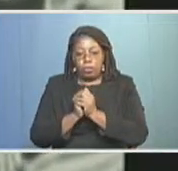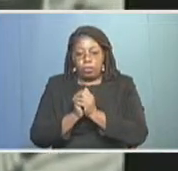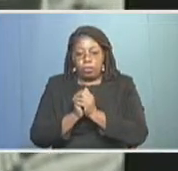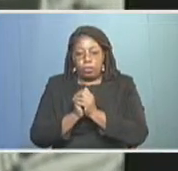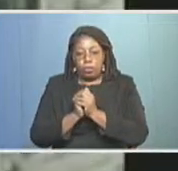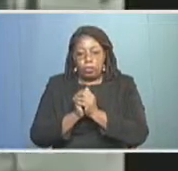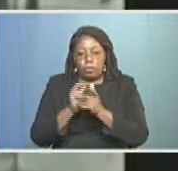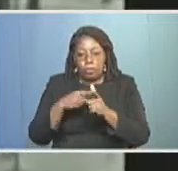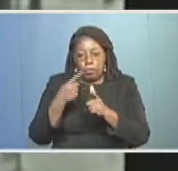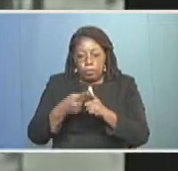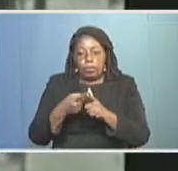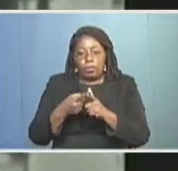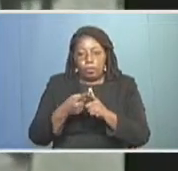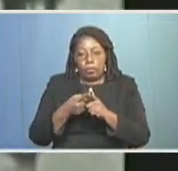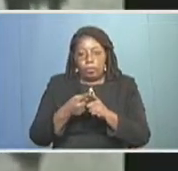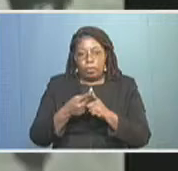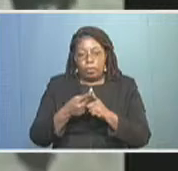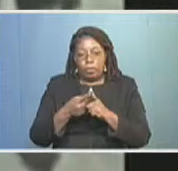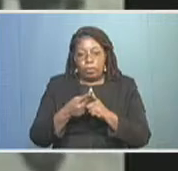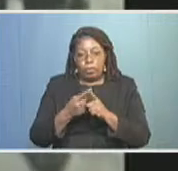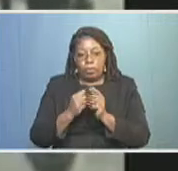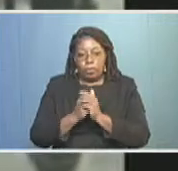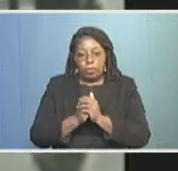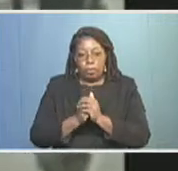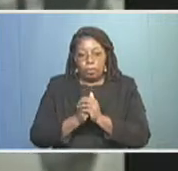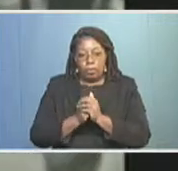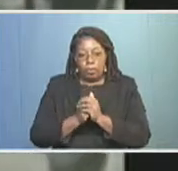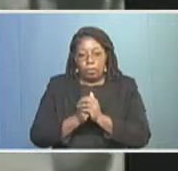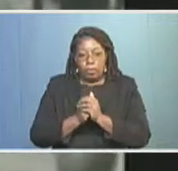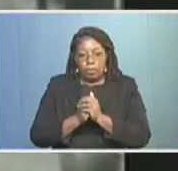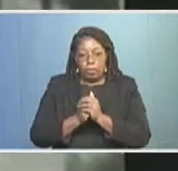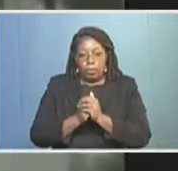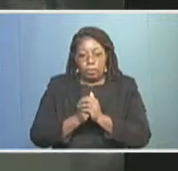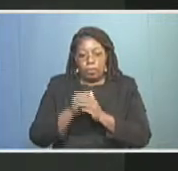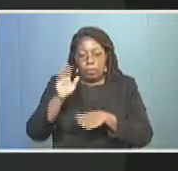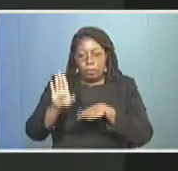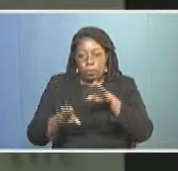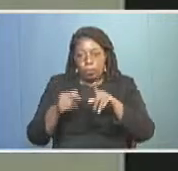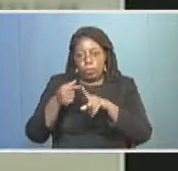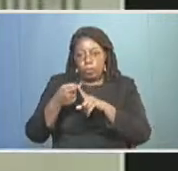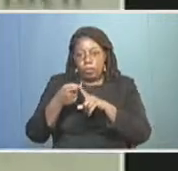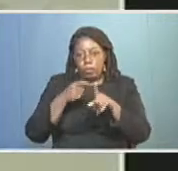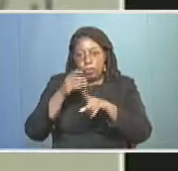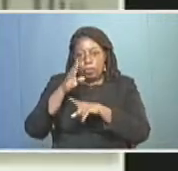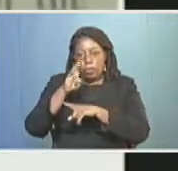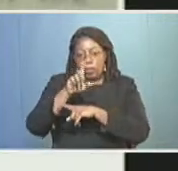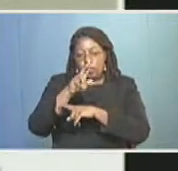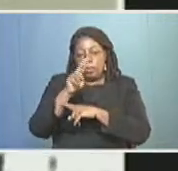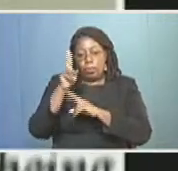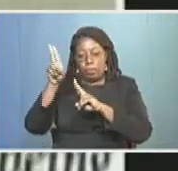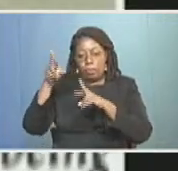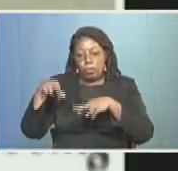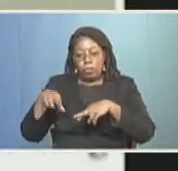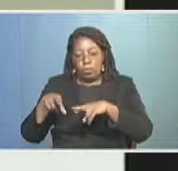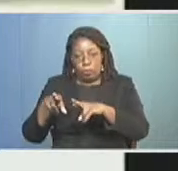and would march from Blue Hill Road to the cenotaph, and the